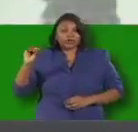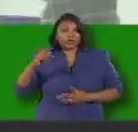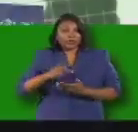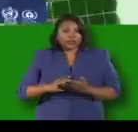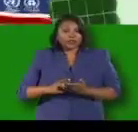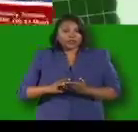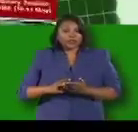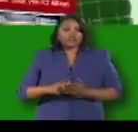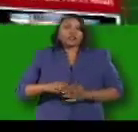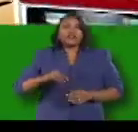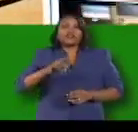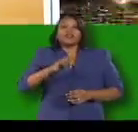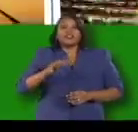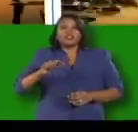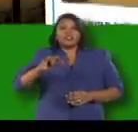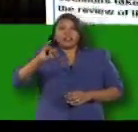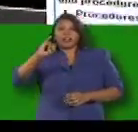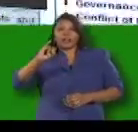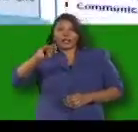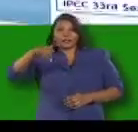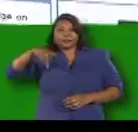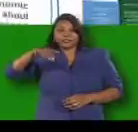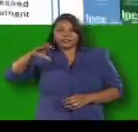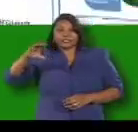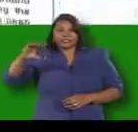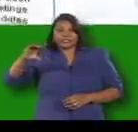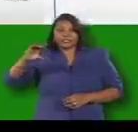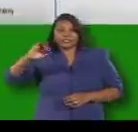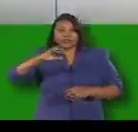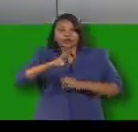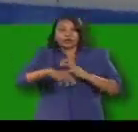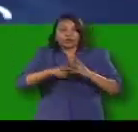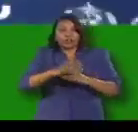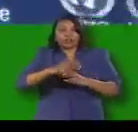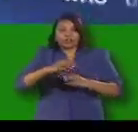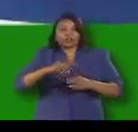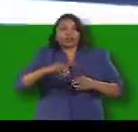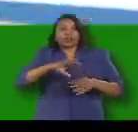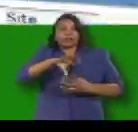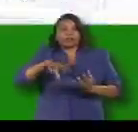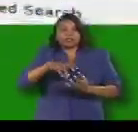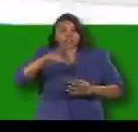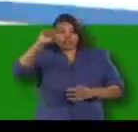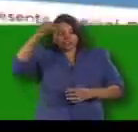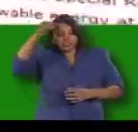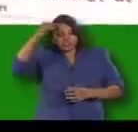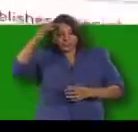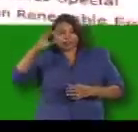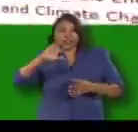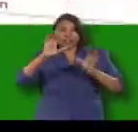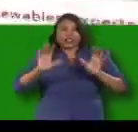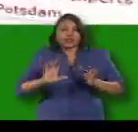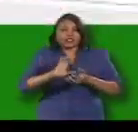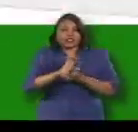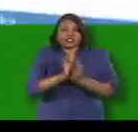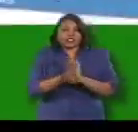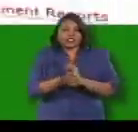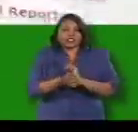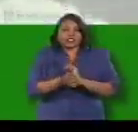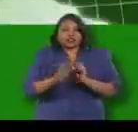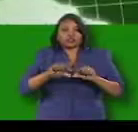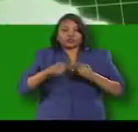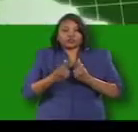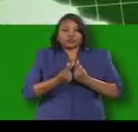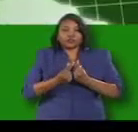The Intergovernmental Panel on Climate Change, IPCC, is the leading international body for the assessment of climate